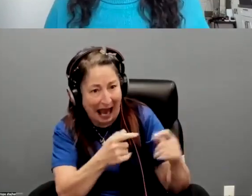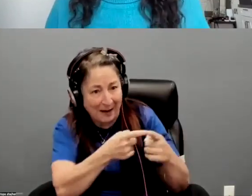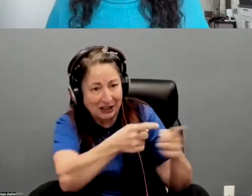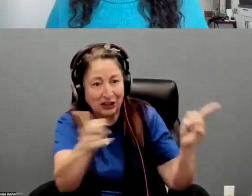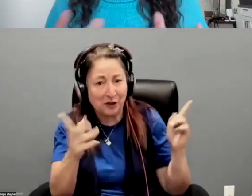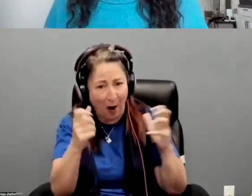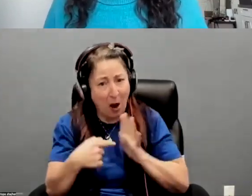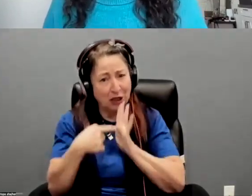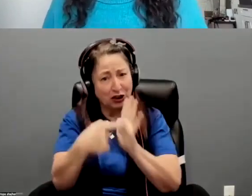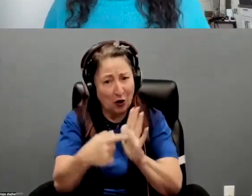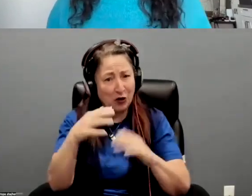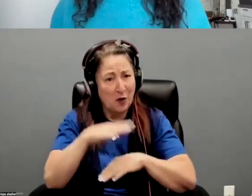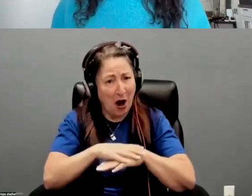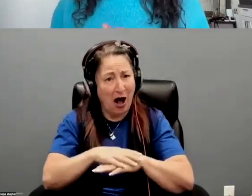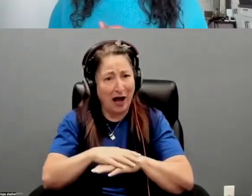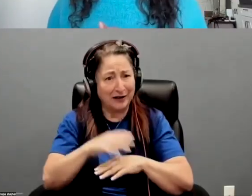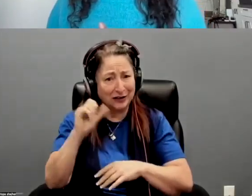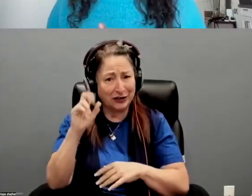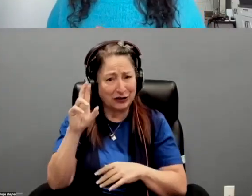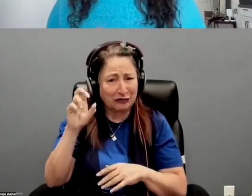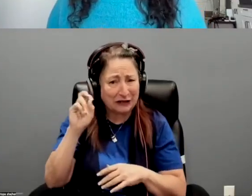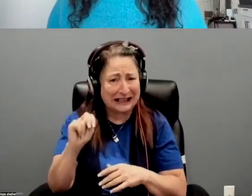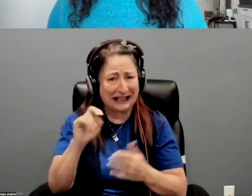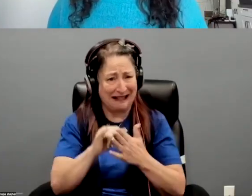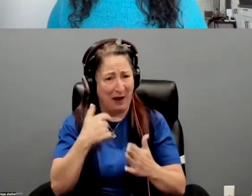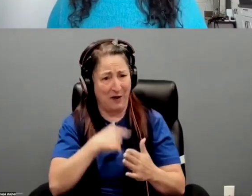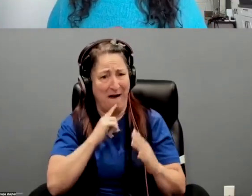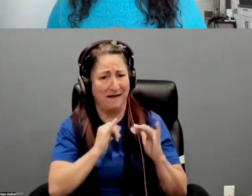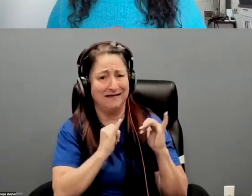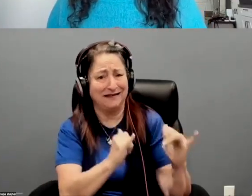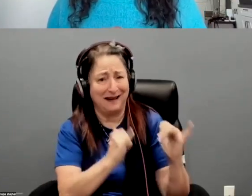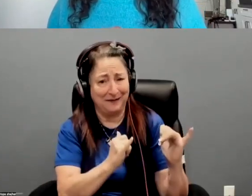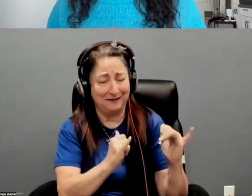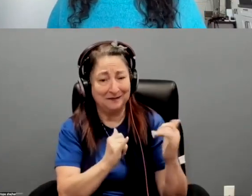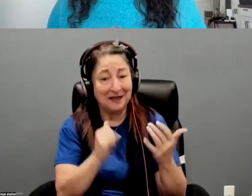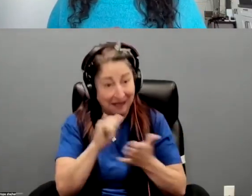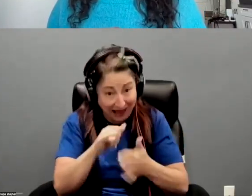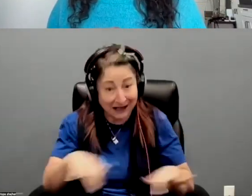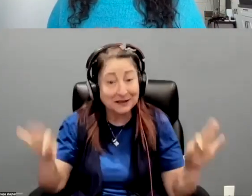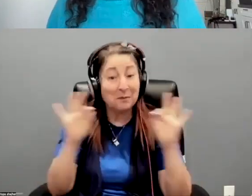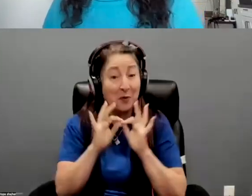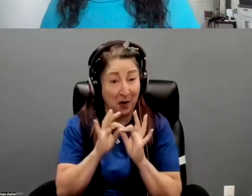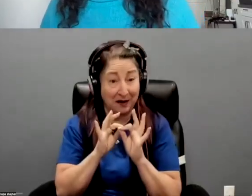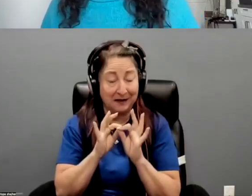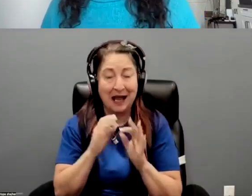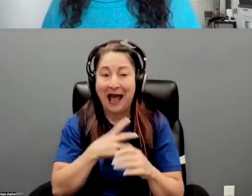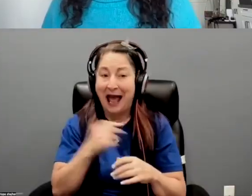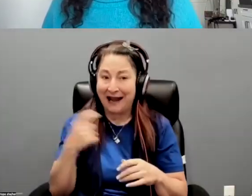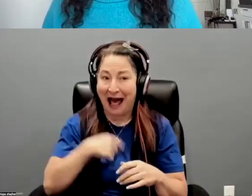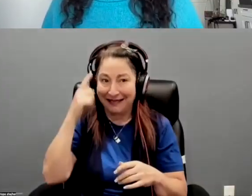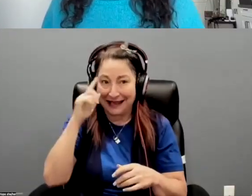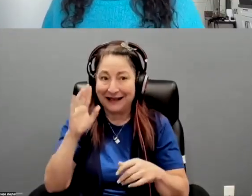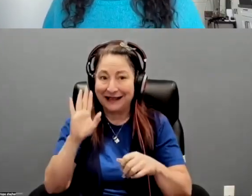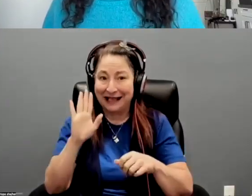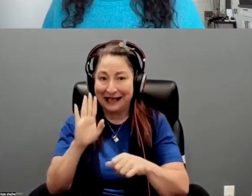that on screen as well. And I think that's incredibly important. And I do think the industry